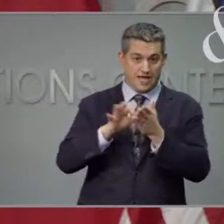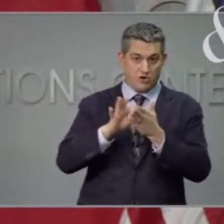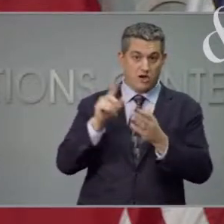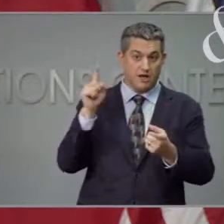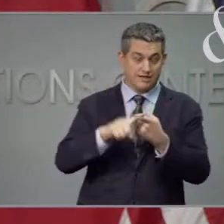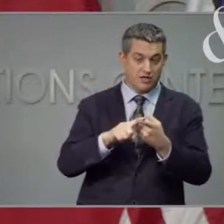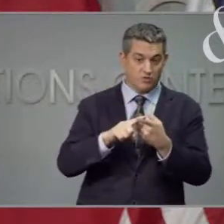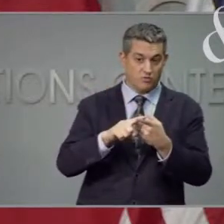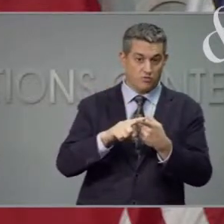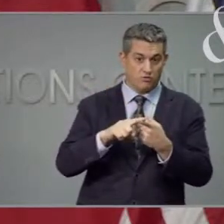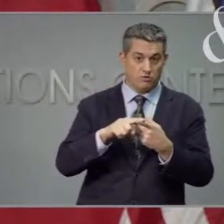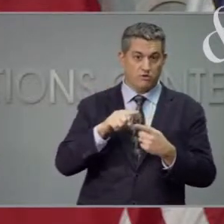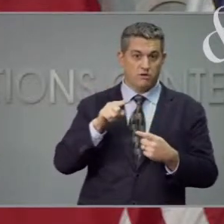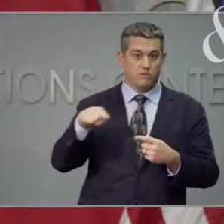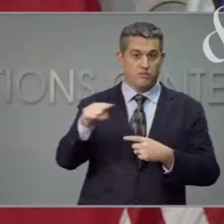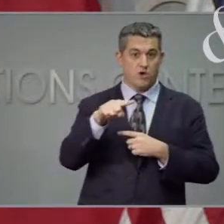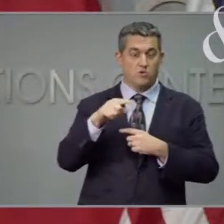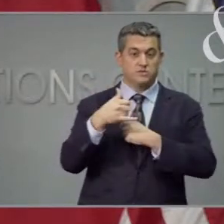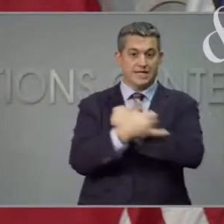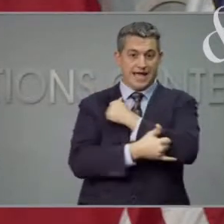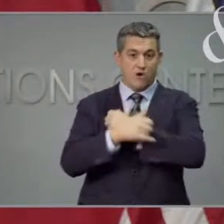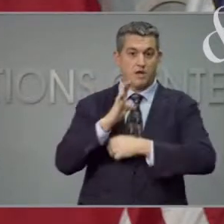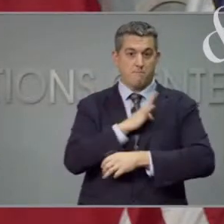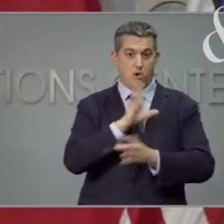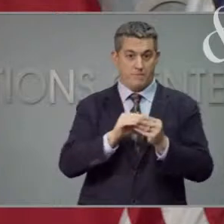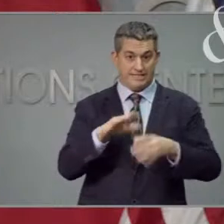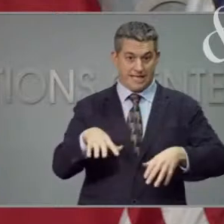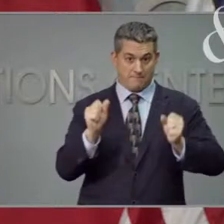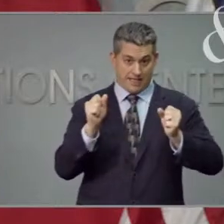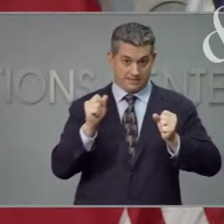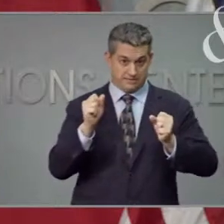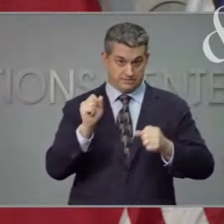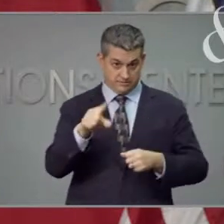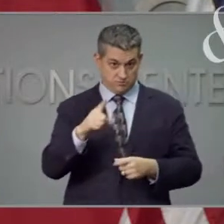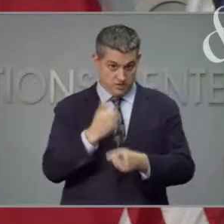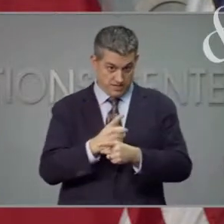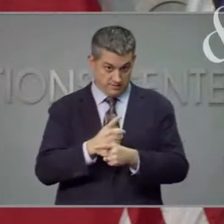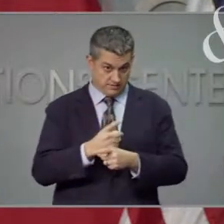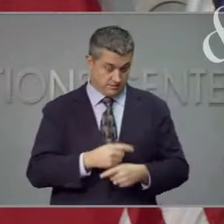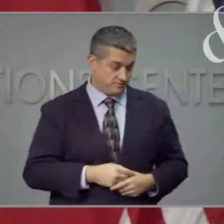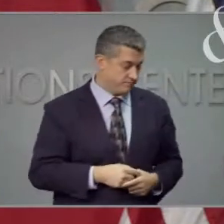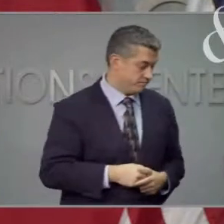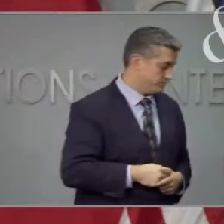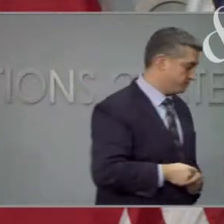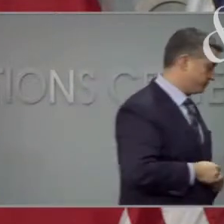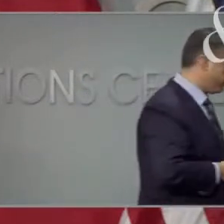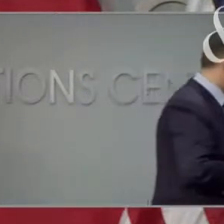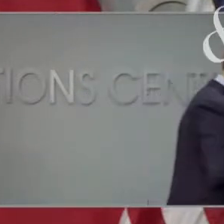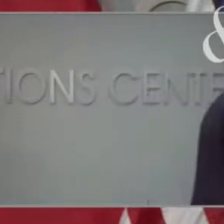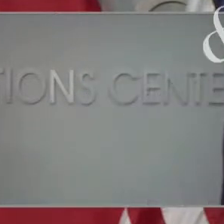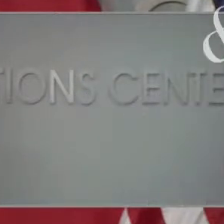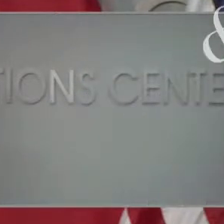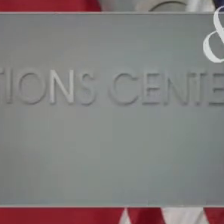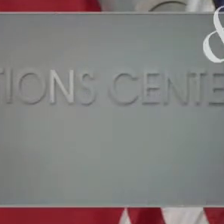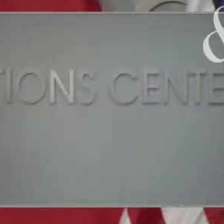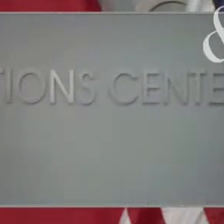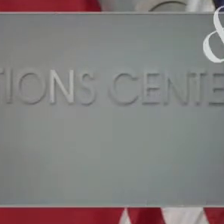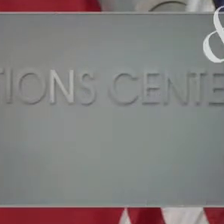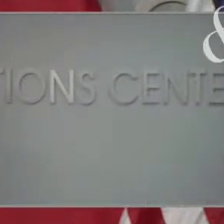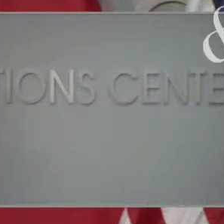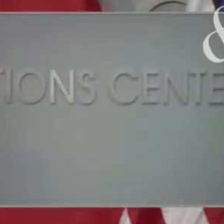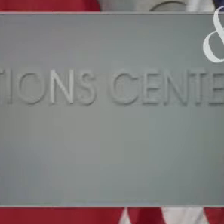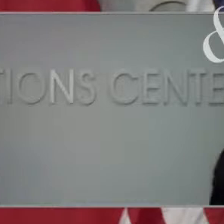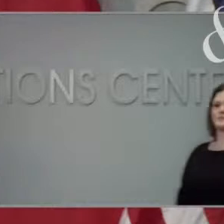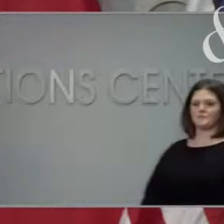counted until those county board meetings take place? No sooner, right? They would be counted during